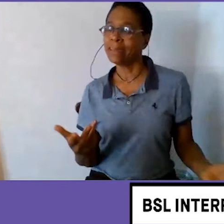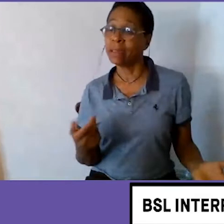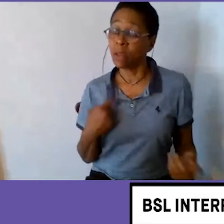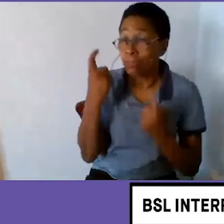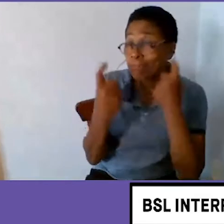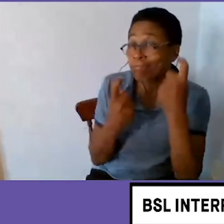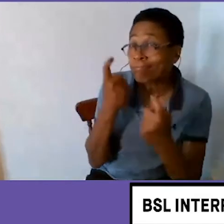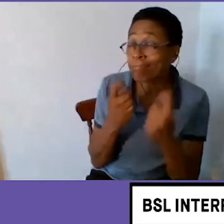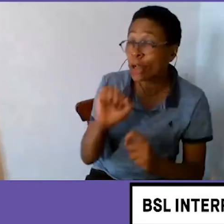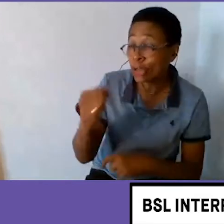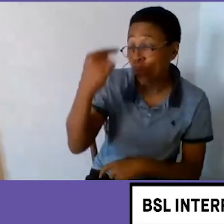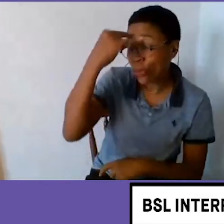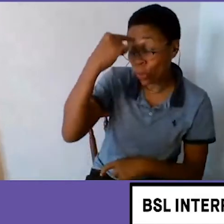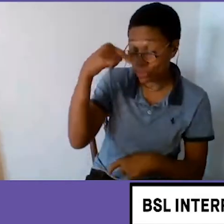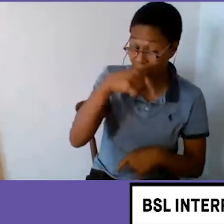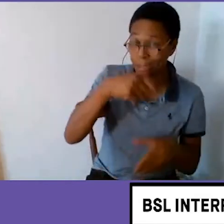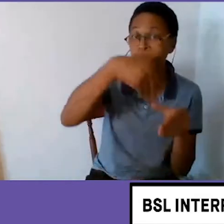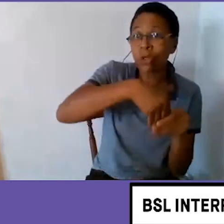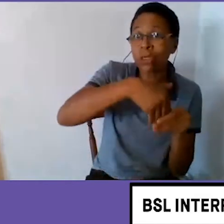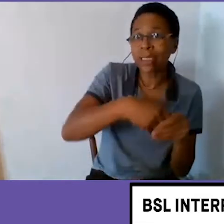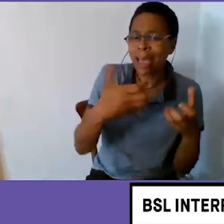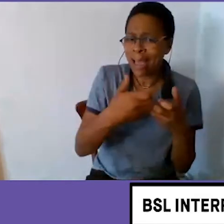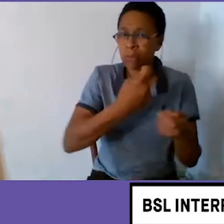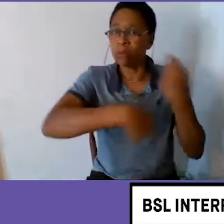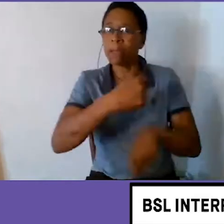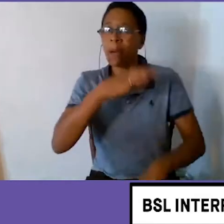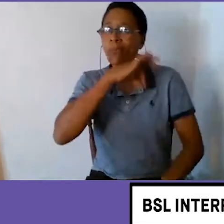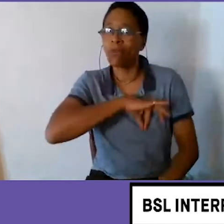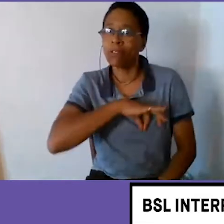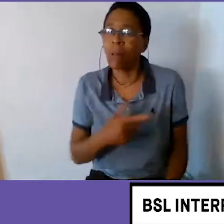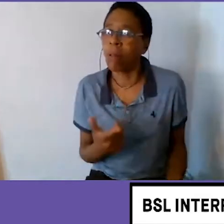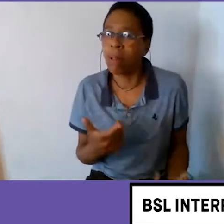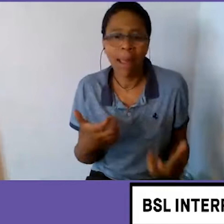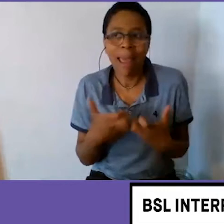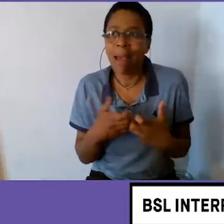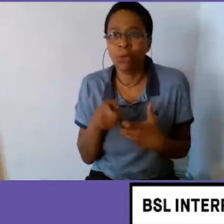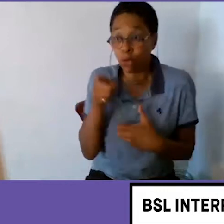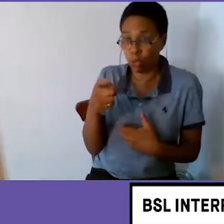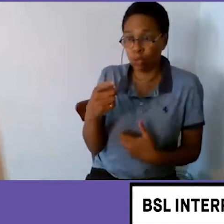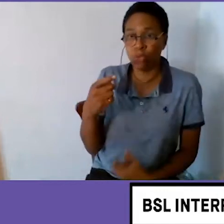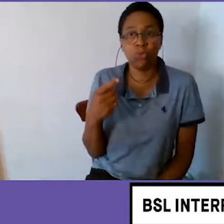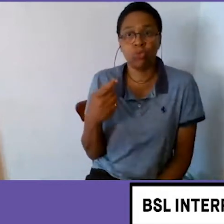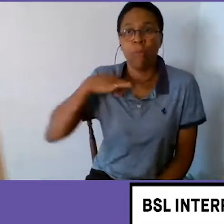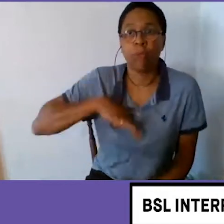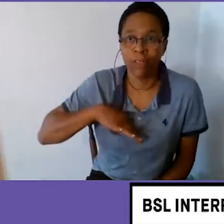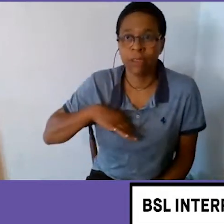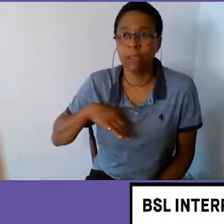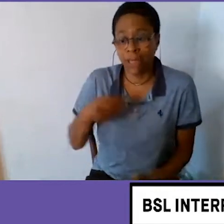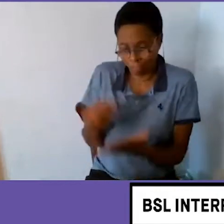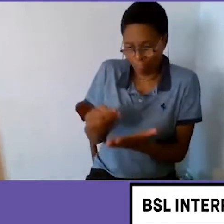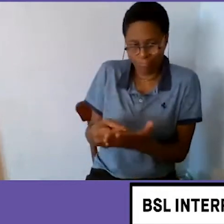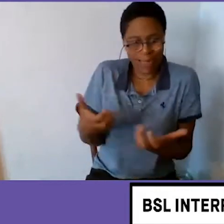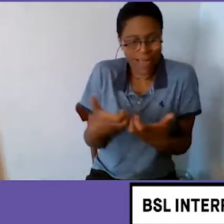making this content profitable, and how do the filmmakers benefit? How do you benefit financially from